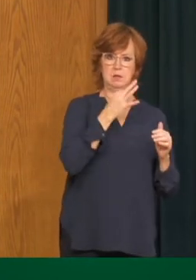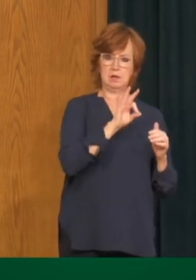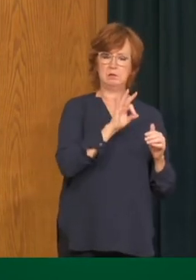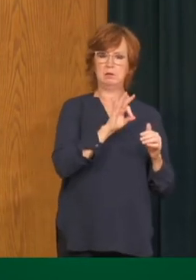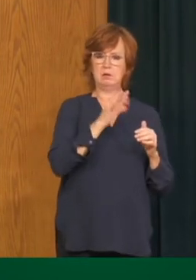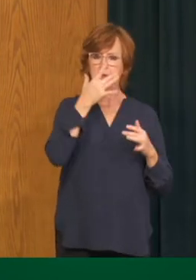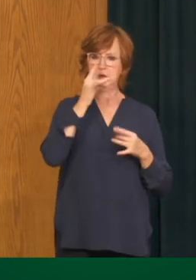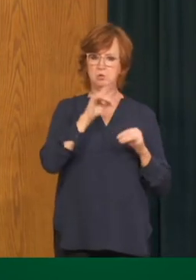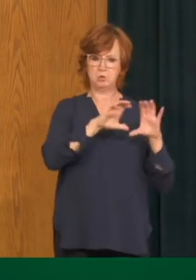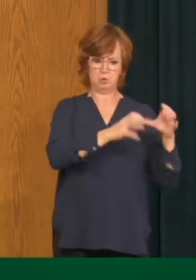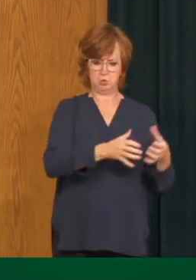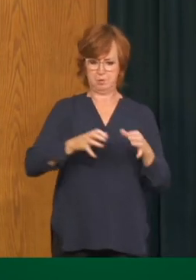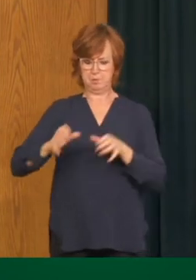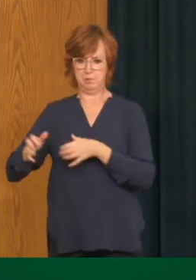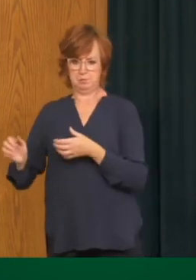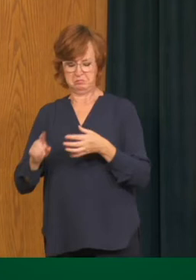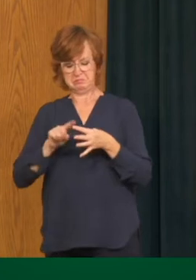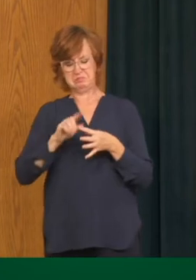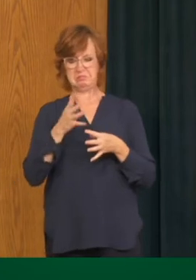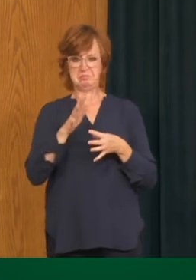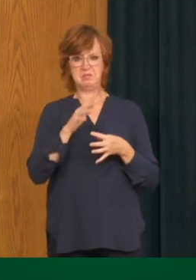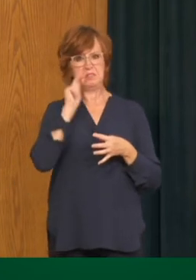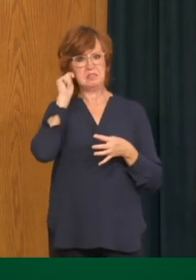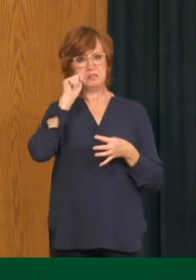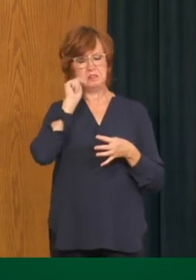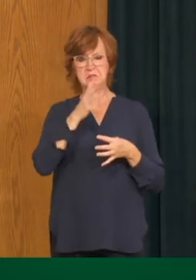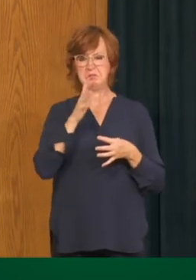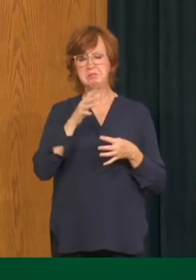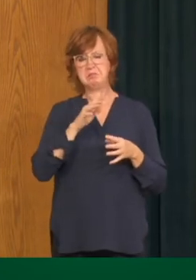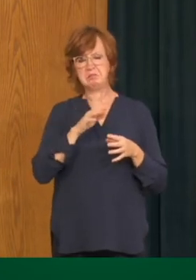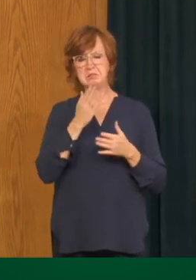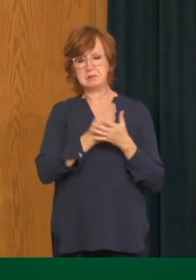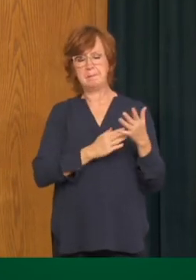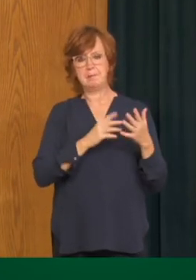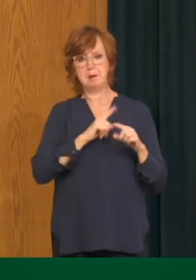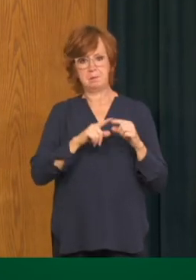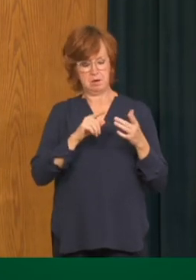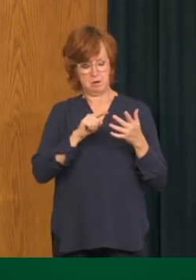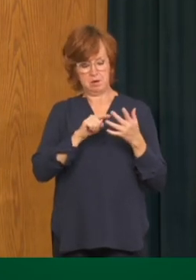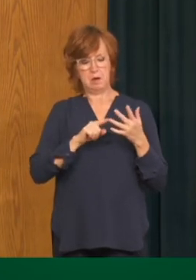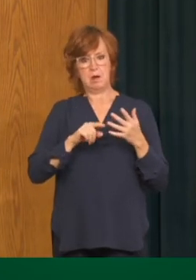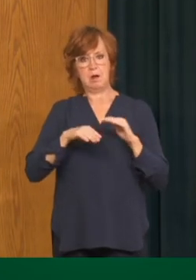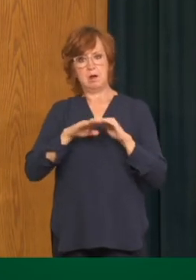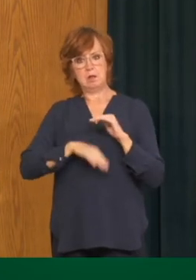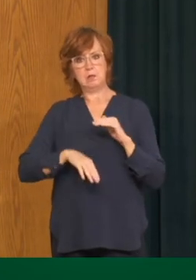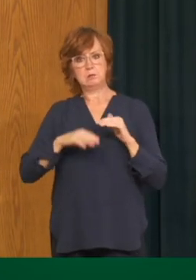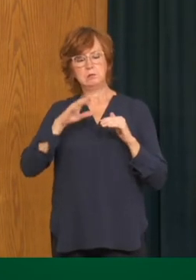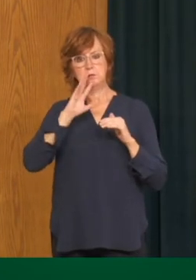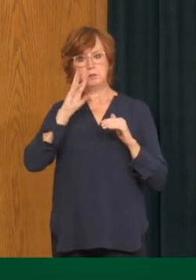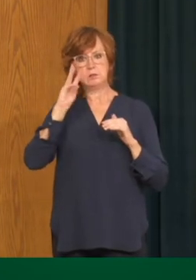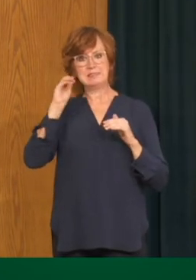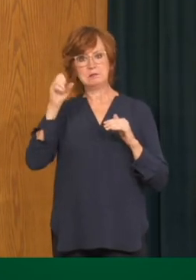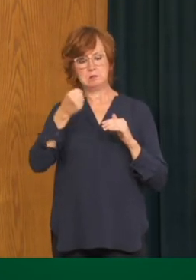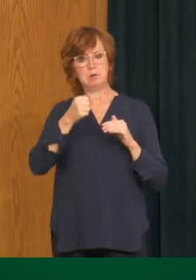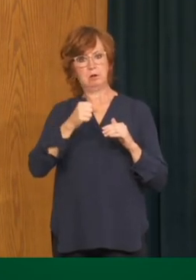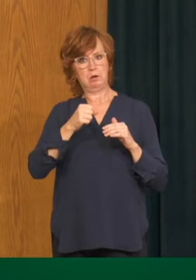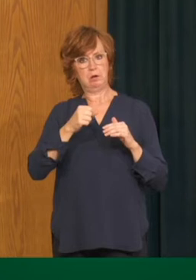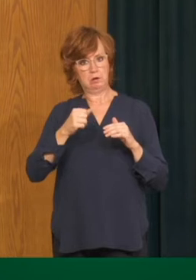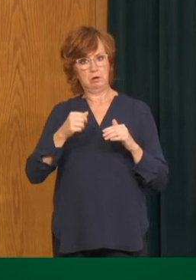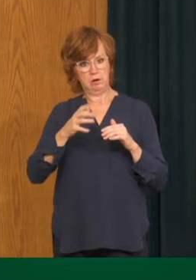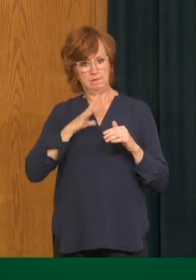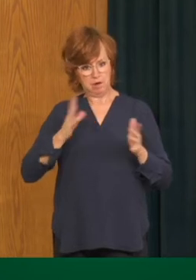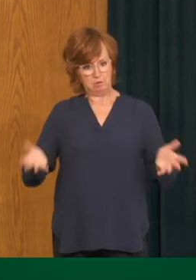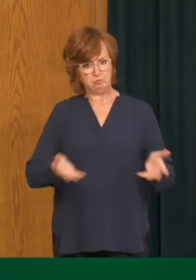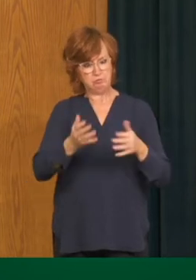high in these in persons under 60, which is very good, and we want to continue to encourage that. So children who are